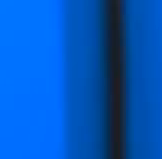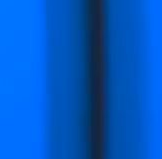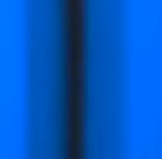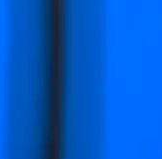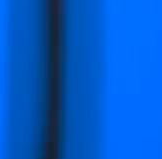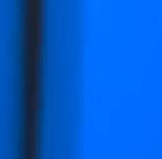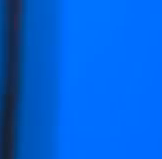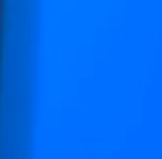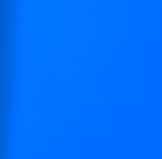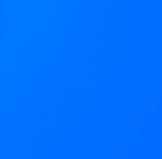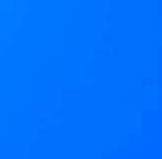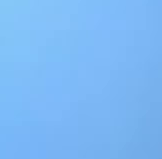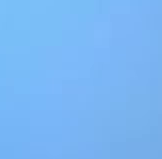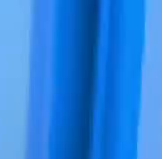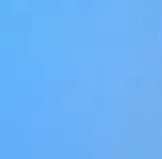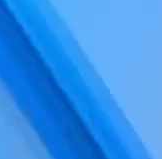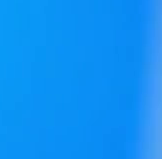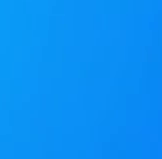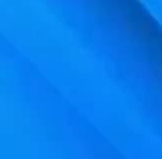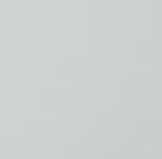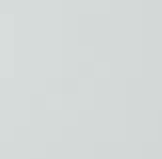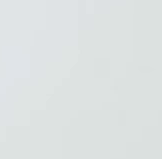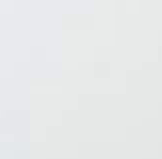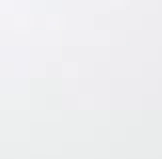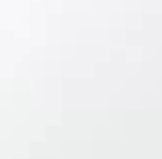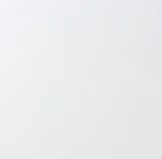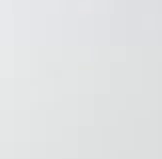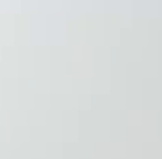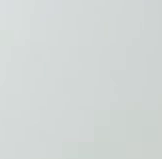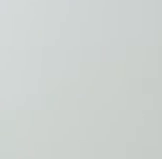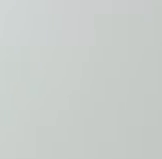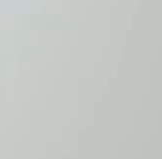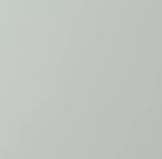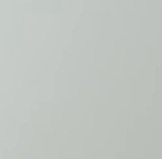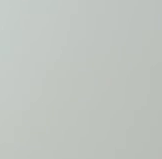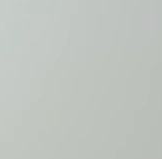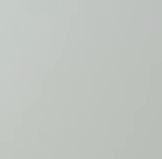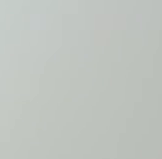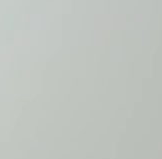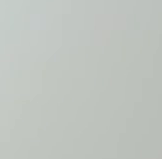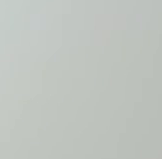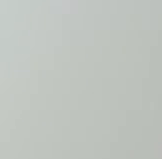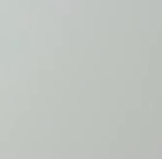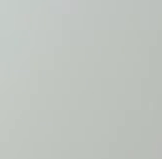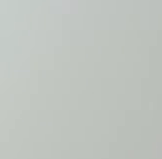ZNS Total Sports is brought to you by Fourth Terrace Diagnostic Center.